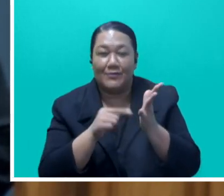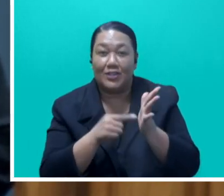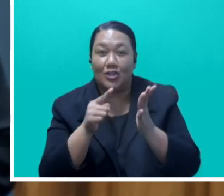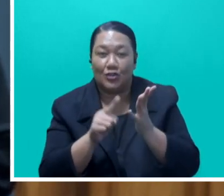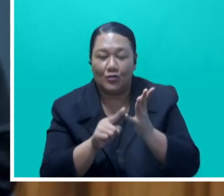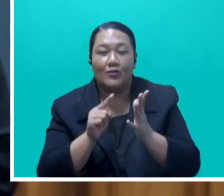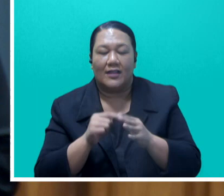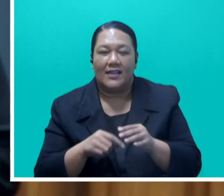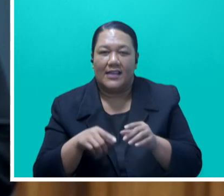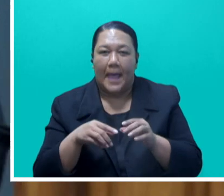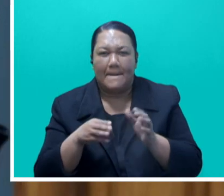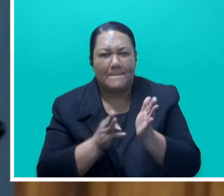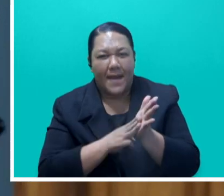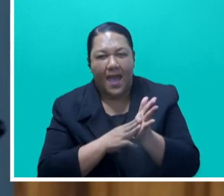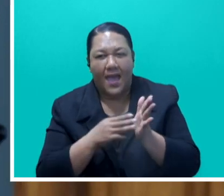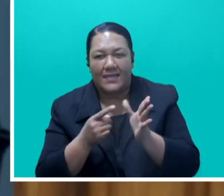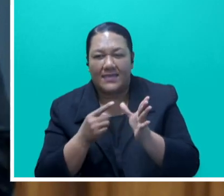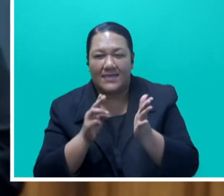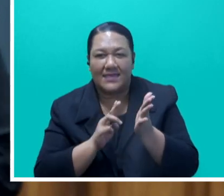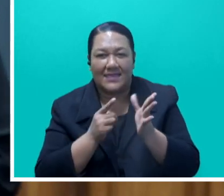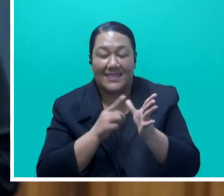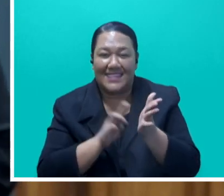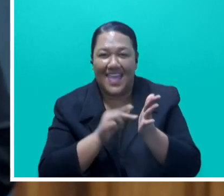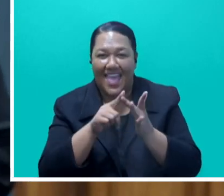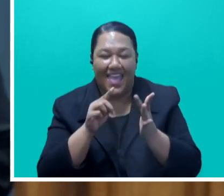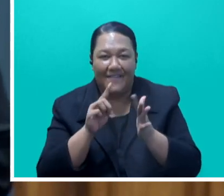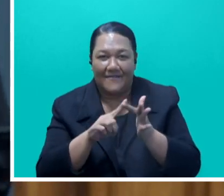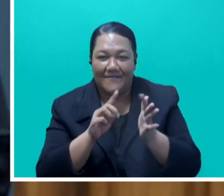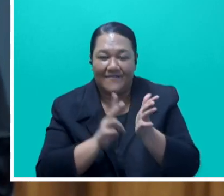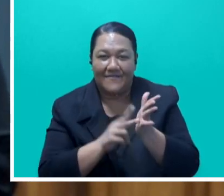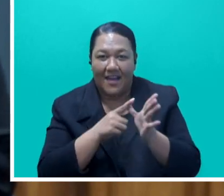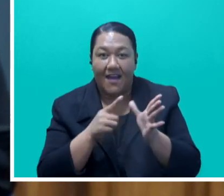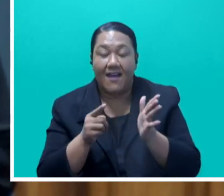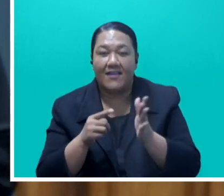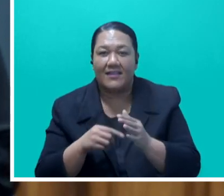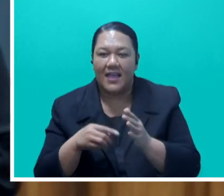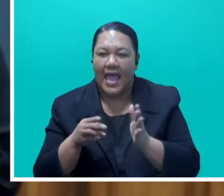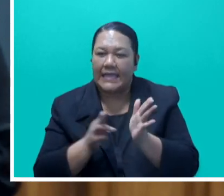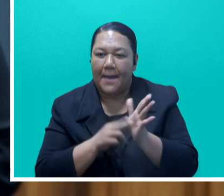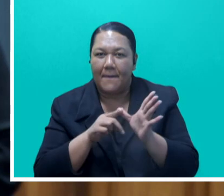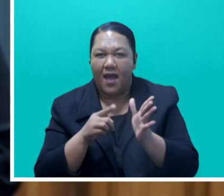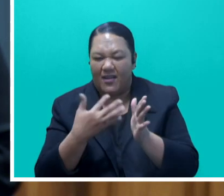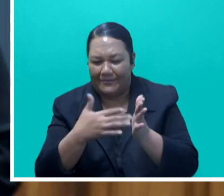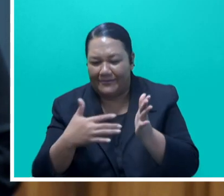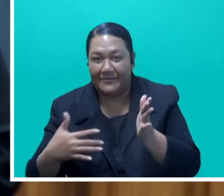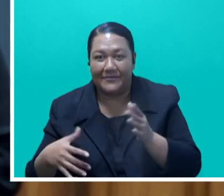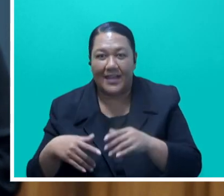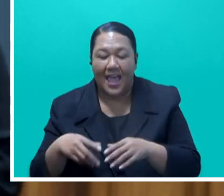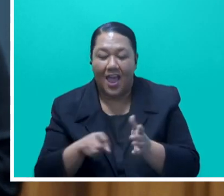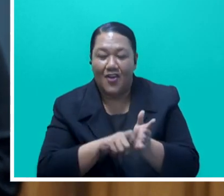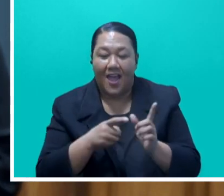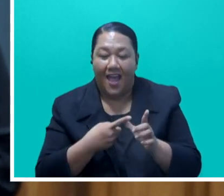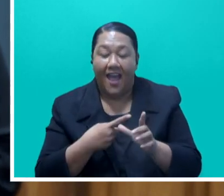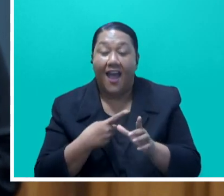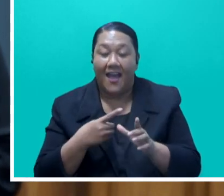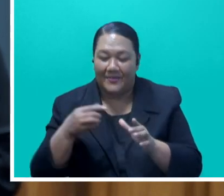Rauyamba, Maniava, na Vavai, na Tivi, Murelevu, na Mara. Barotu, na